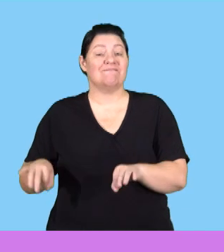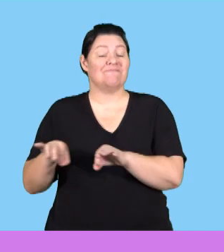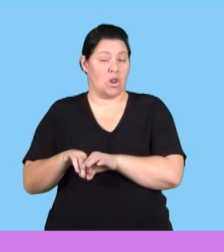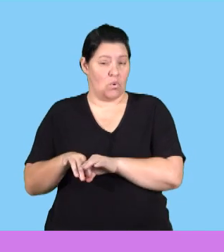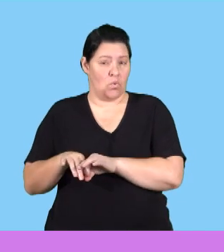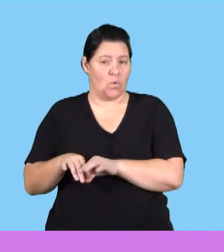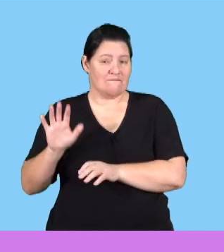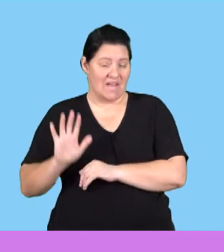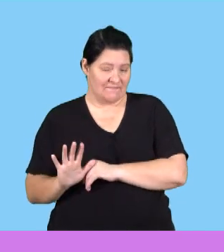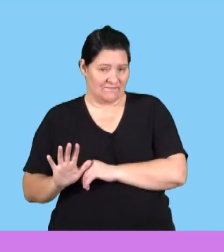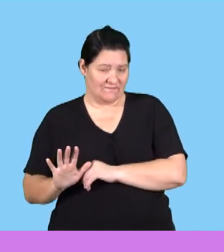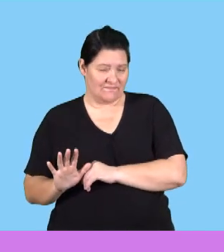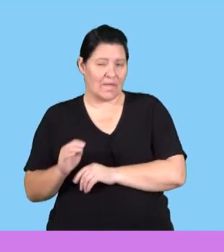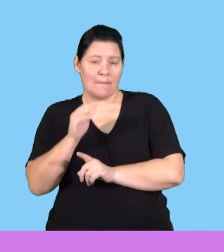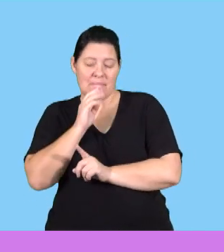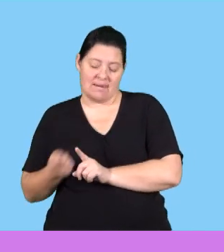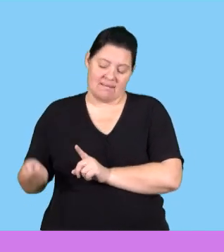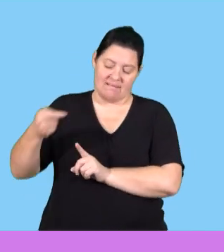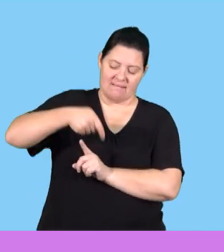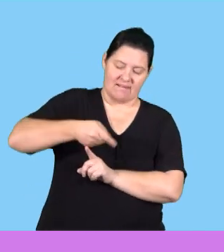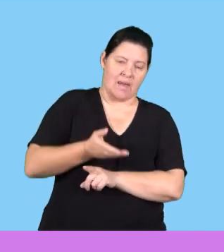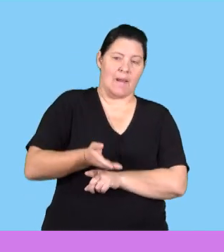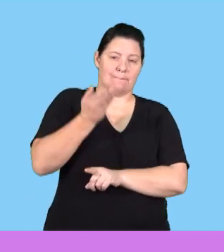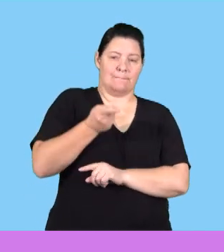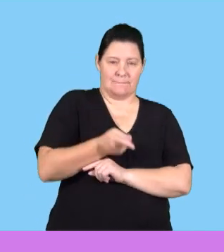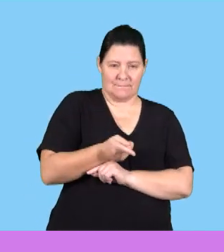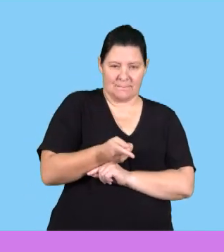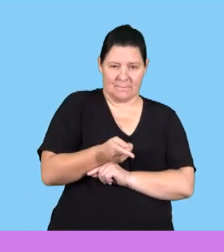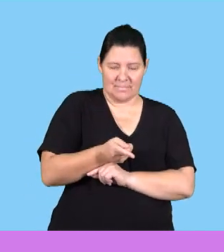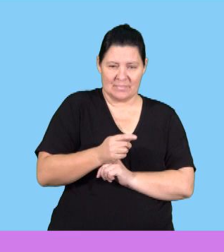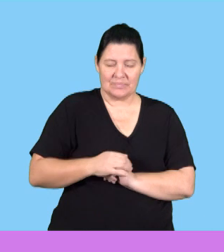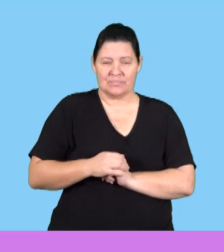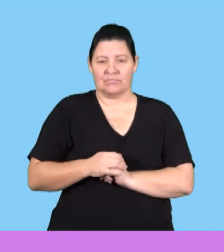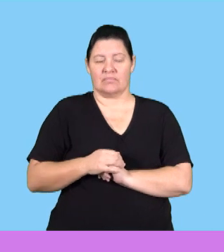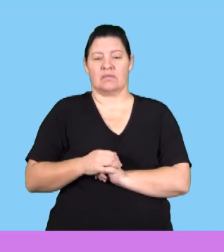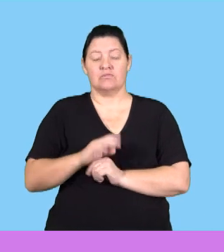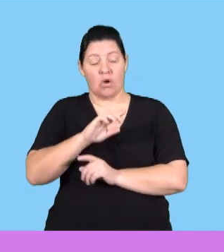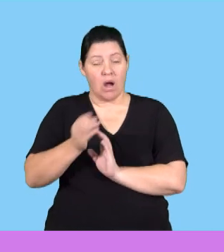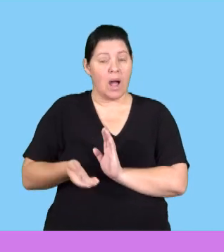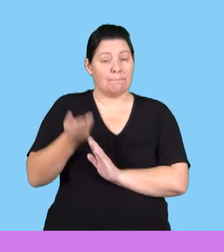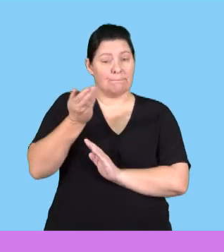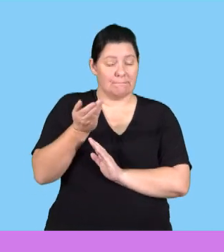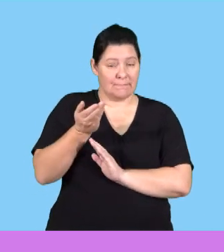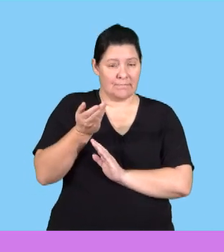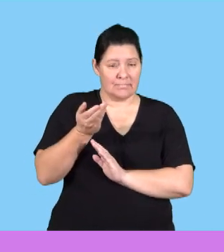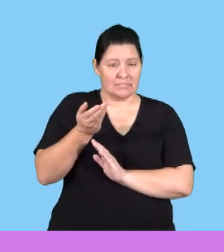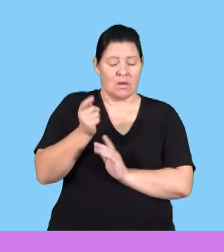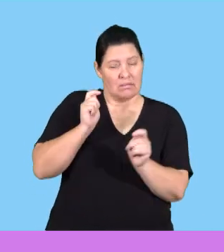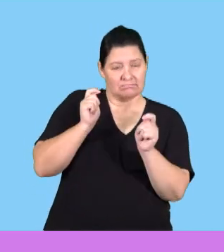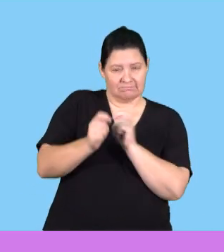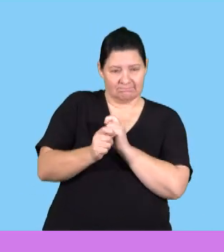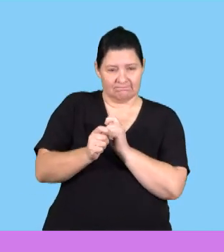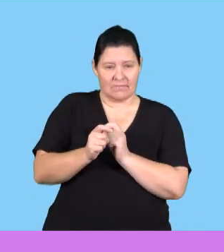the third decimal place is 5, therefore we are going to round up. And then as we round up, or as